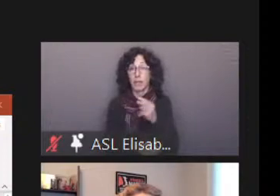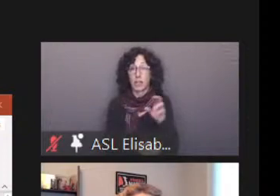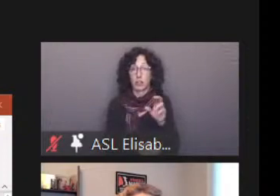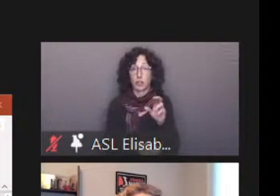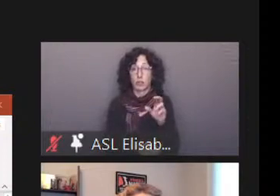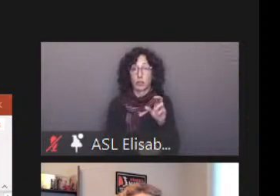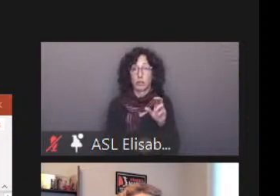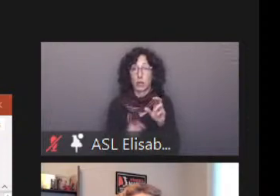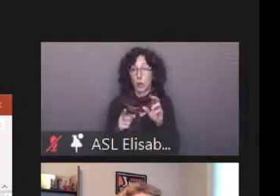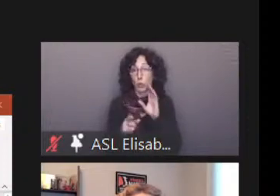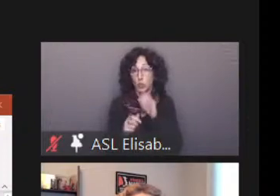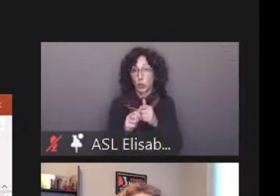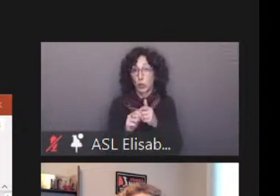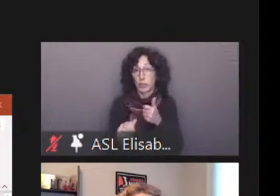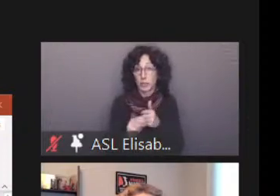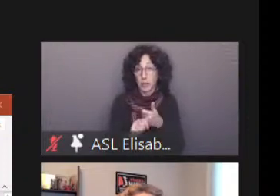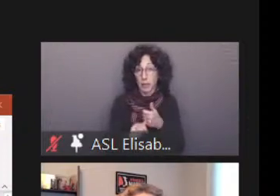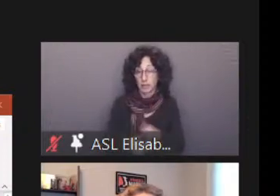so?